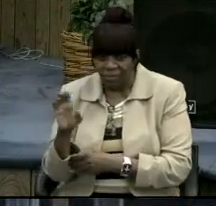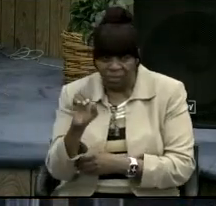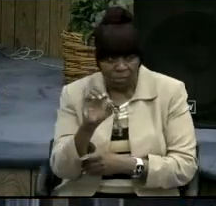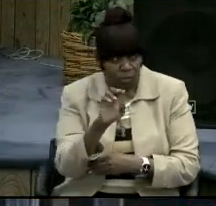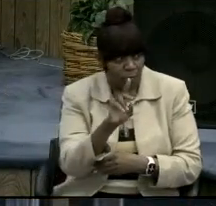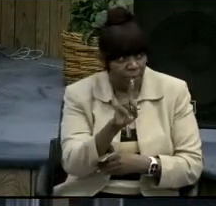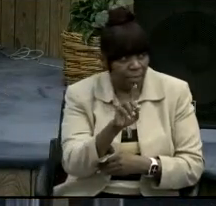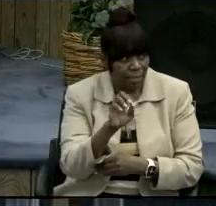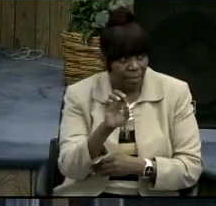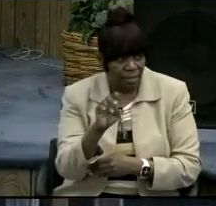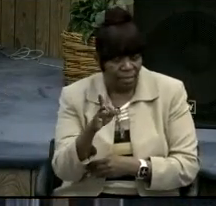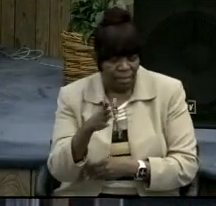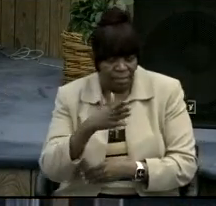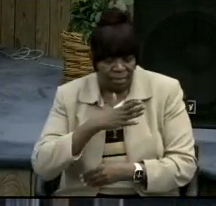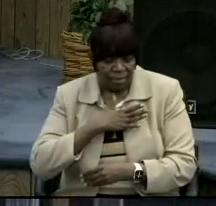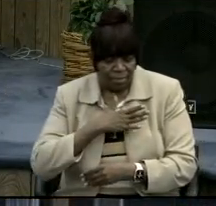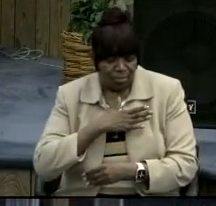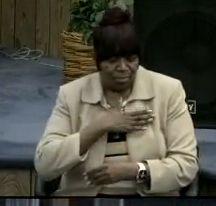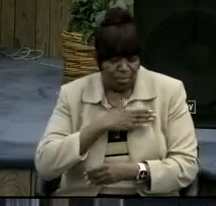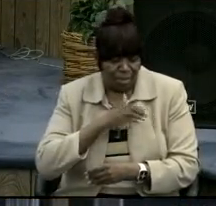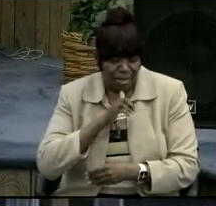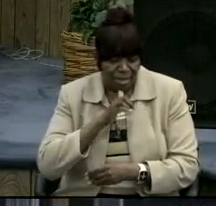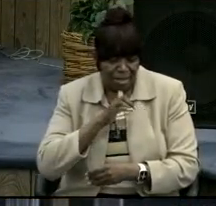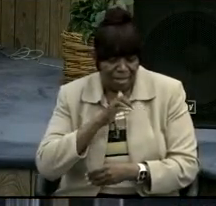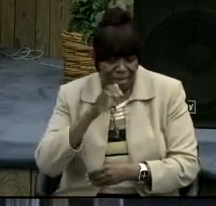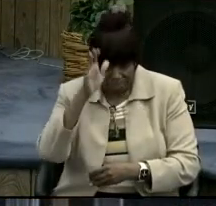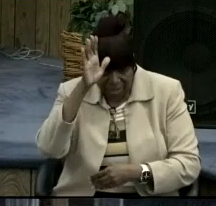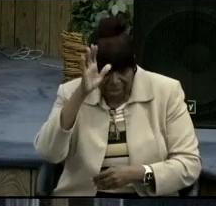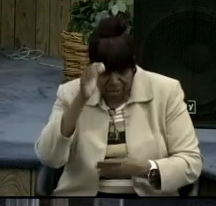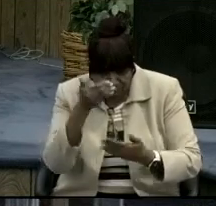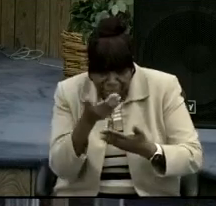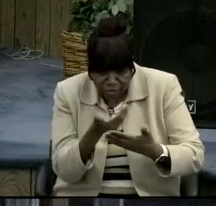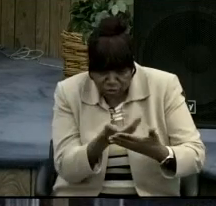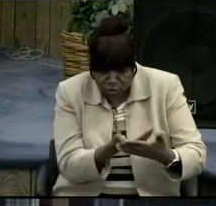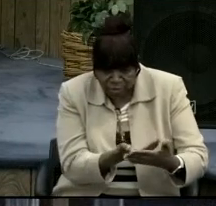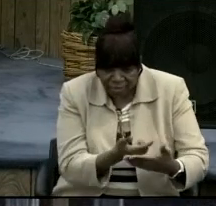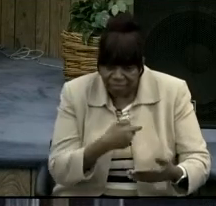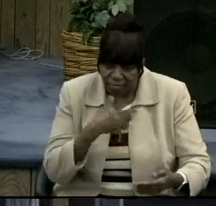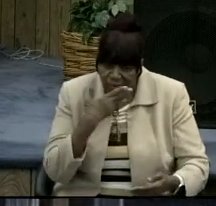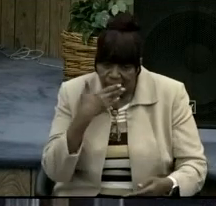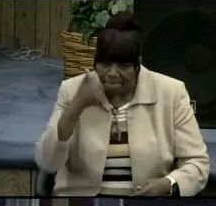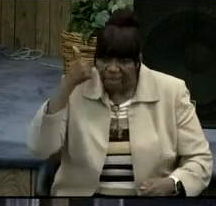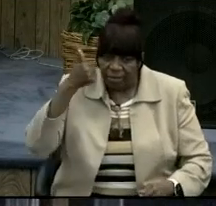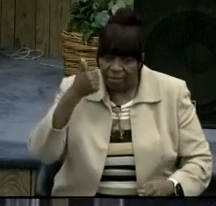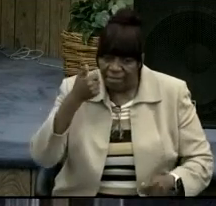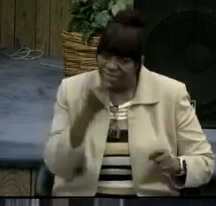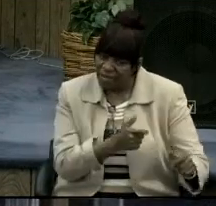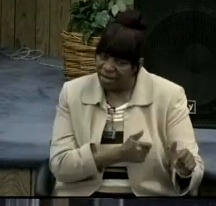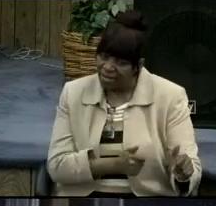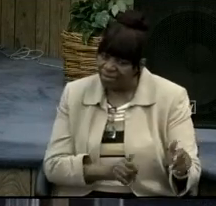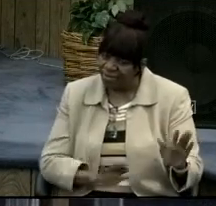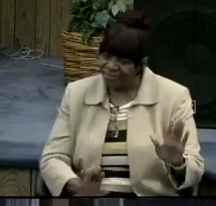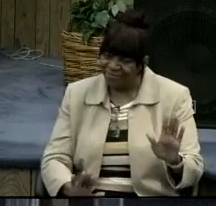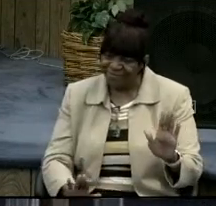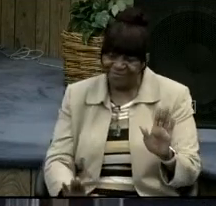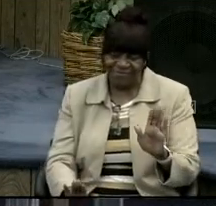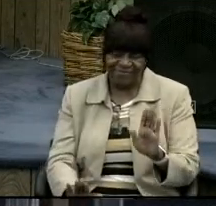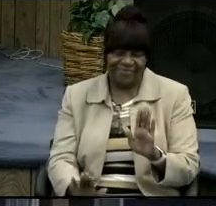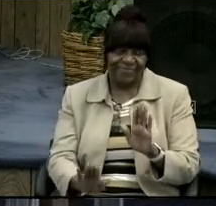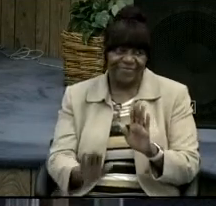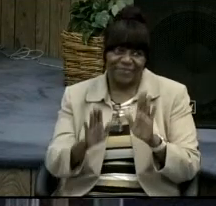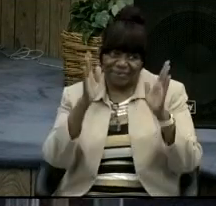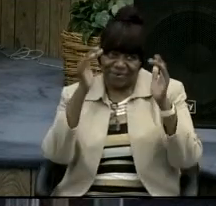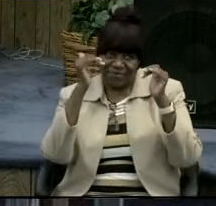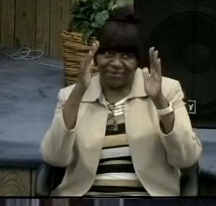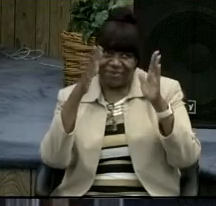little grandson left yesterday. You know, I called him a little germ. I started feeling better immediately. And so